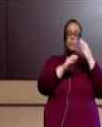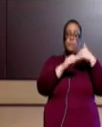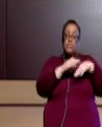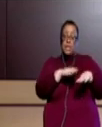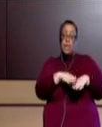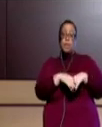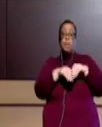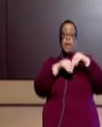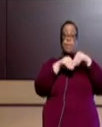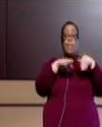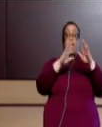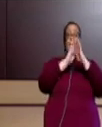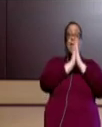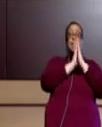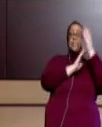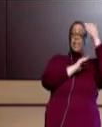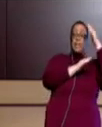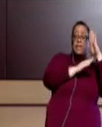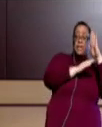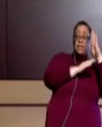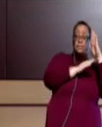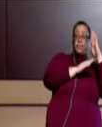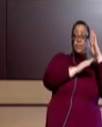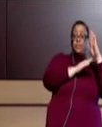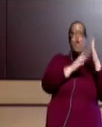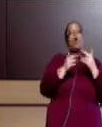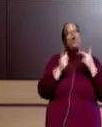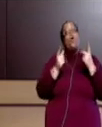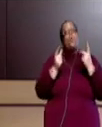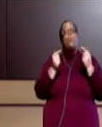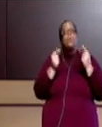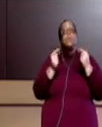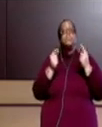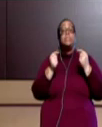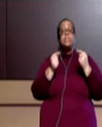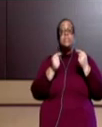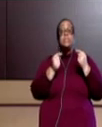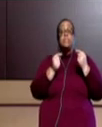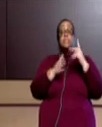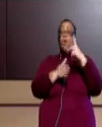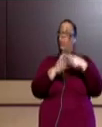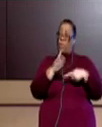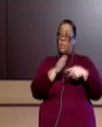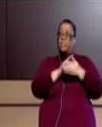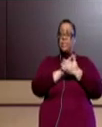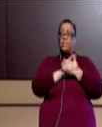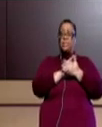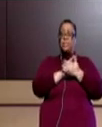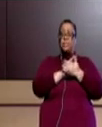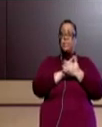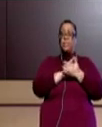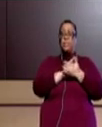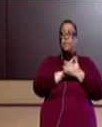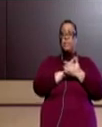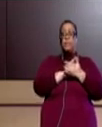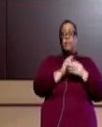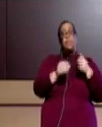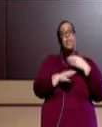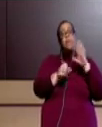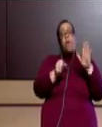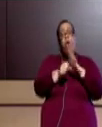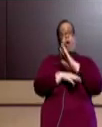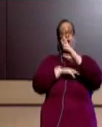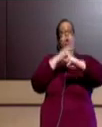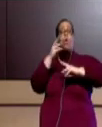bed asking God, what is this? What is this? That our whole world